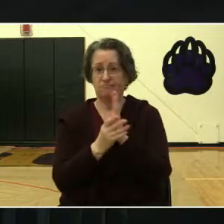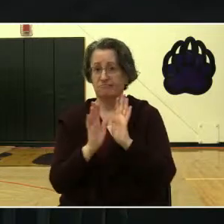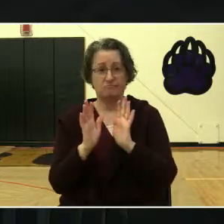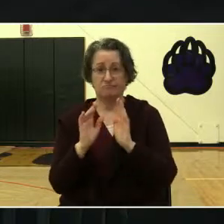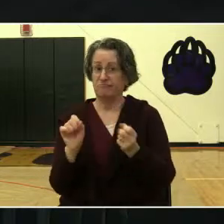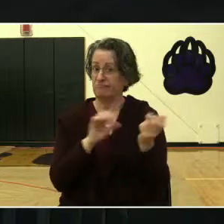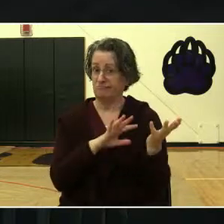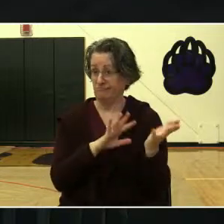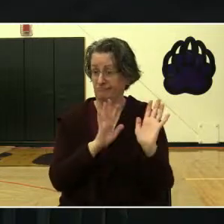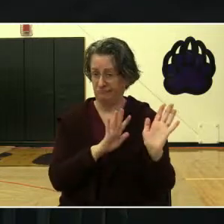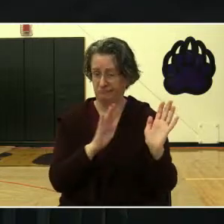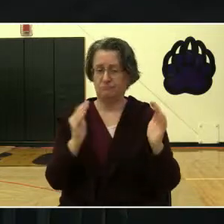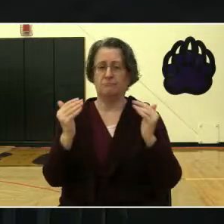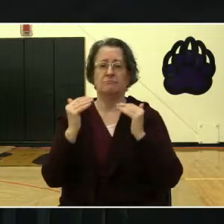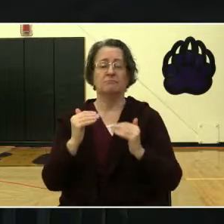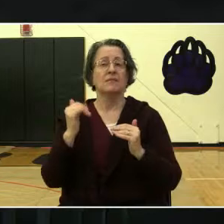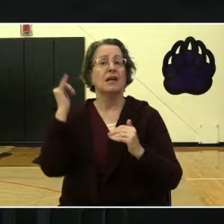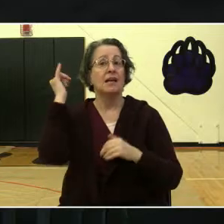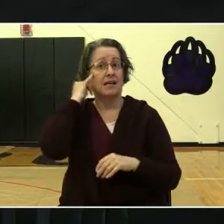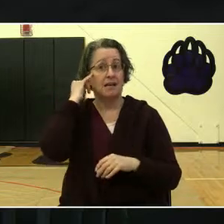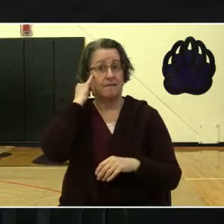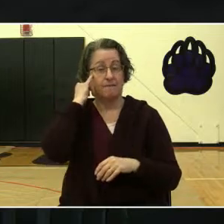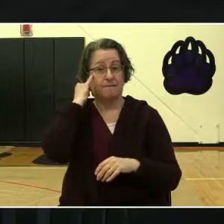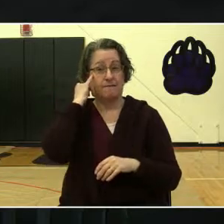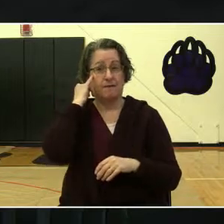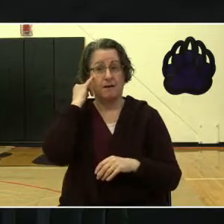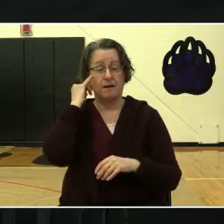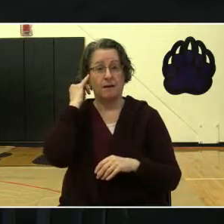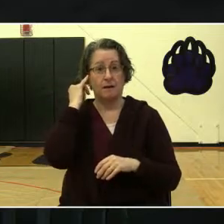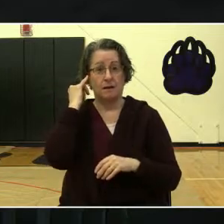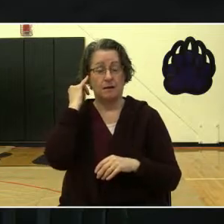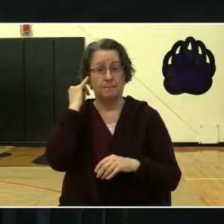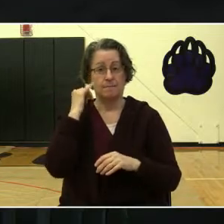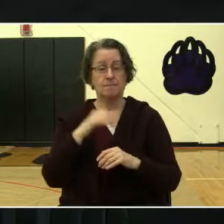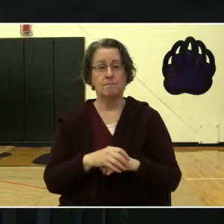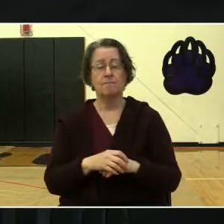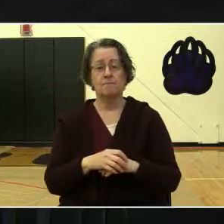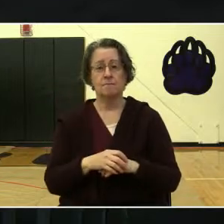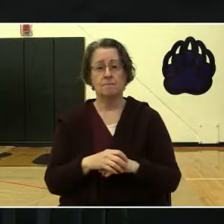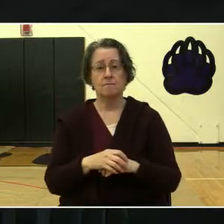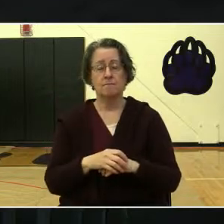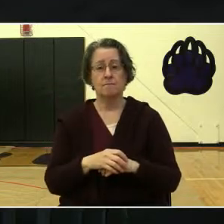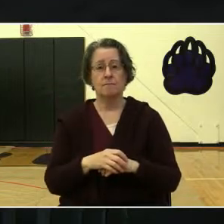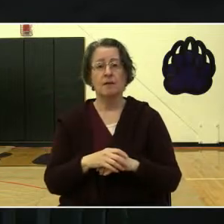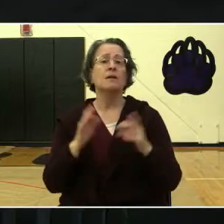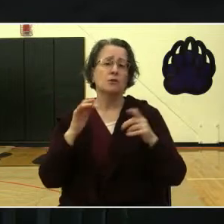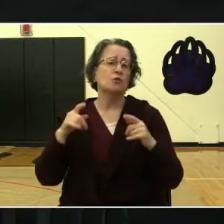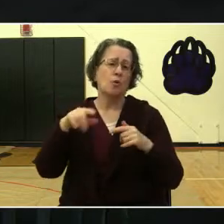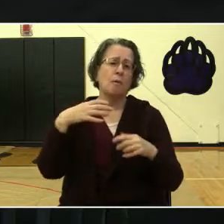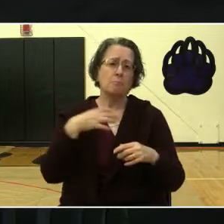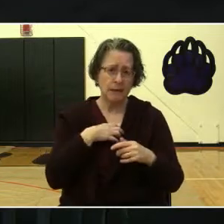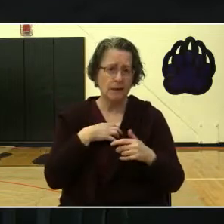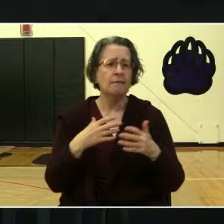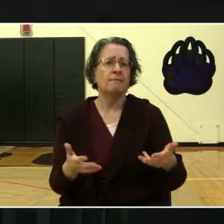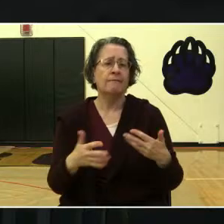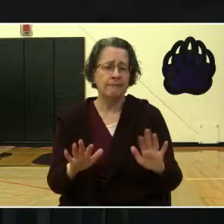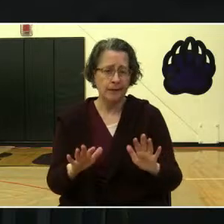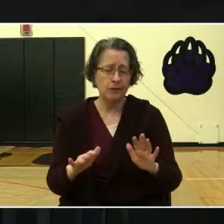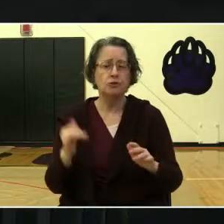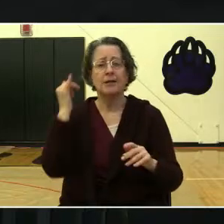if that vote if that ruling is uh found to be uh